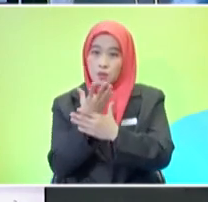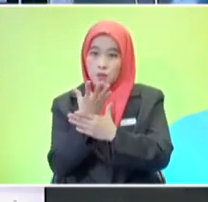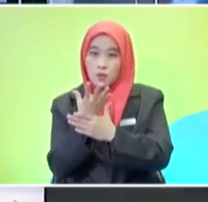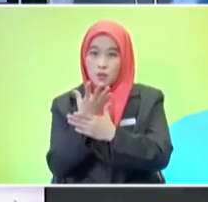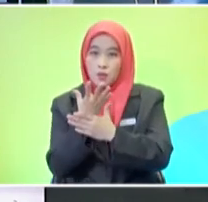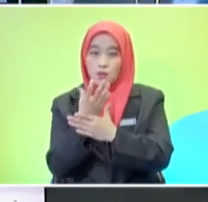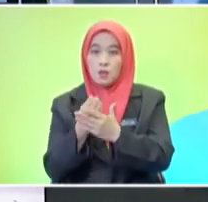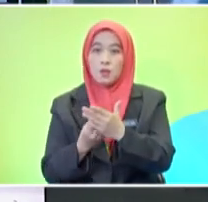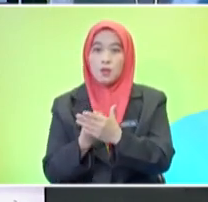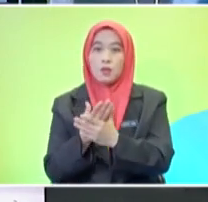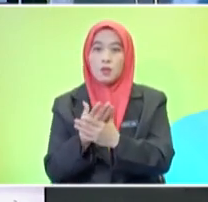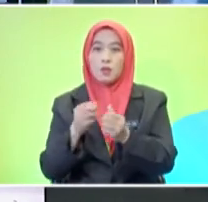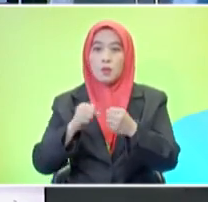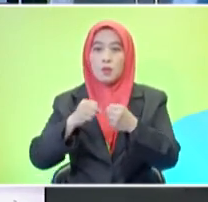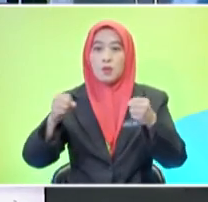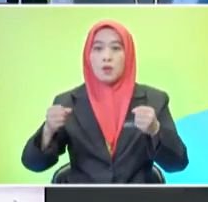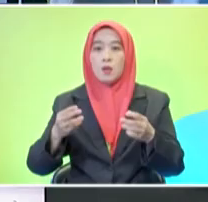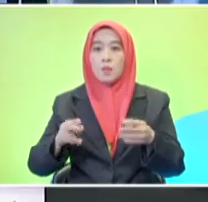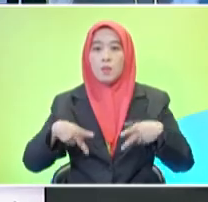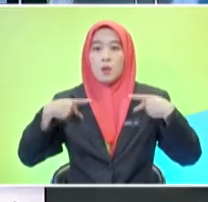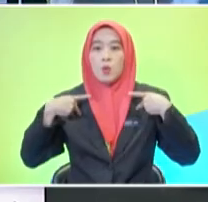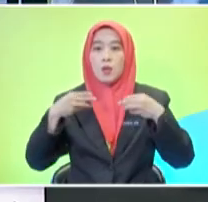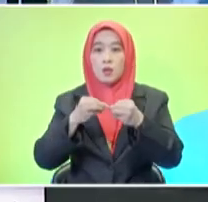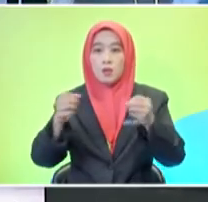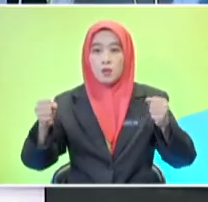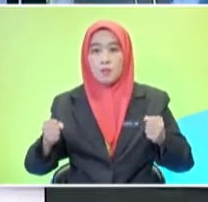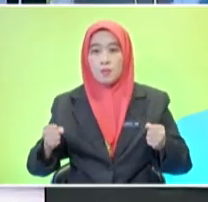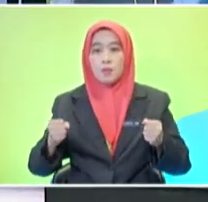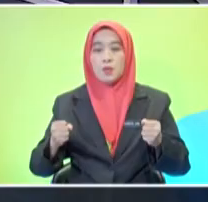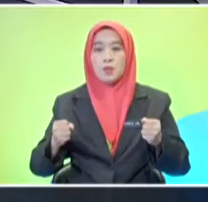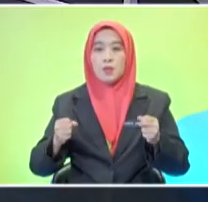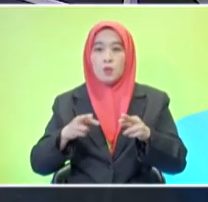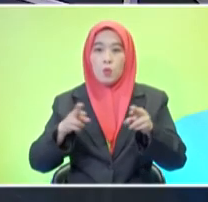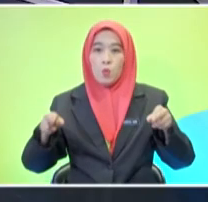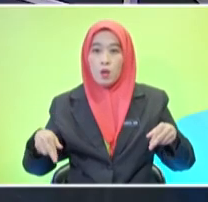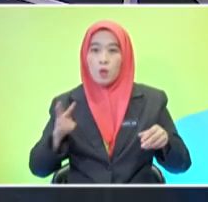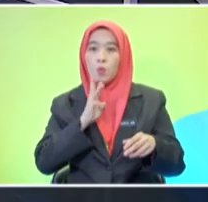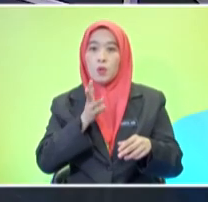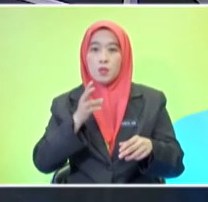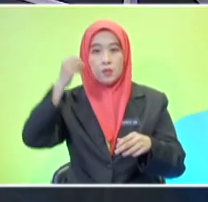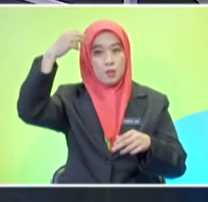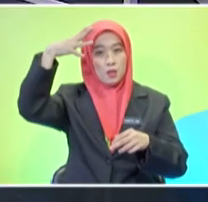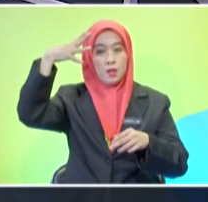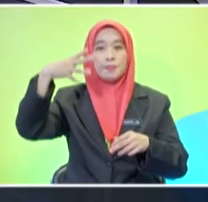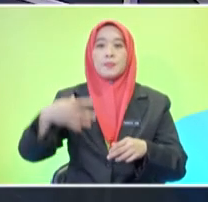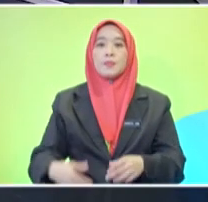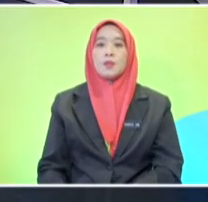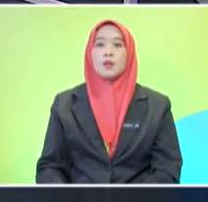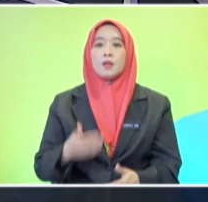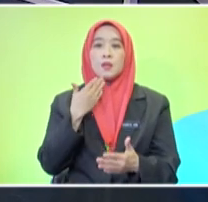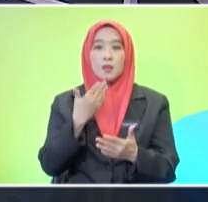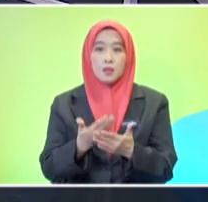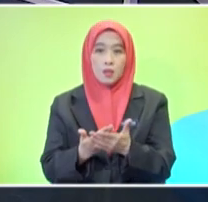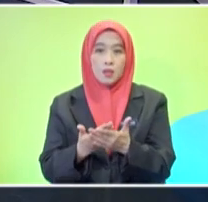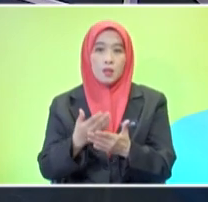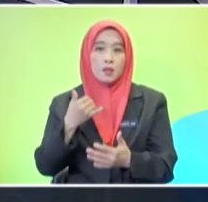for space and water. For that very reason, let's have Mr. Q start off the segment. Okay. Thank you, Shafika. Sure. So, in